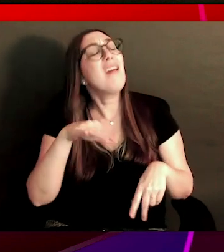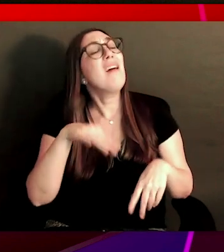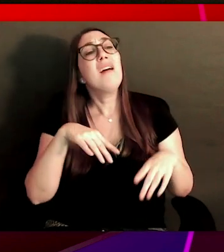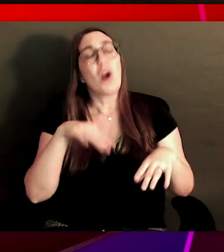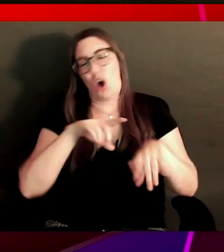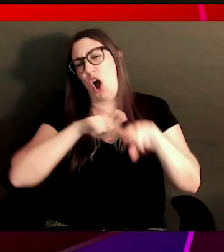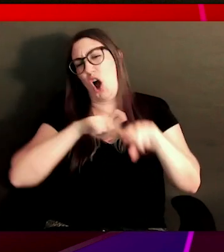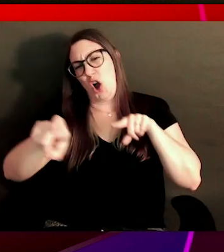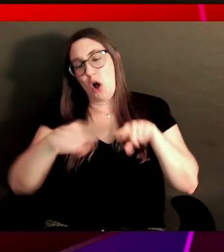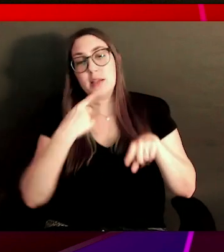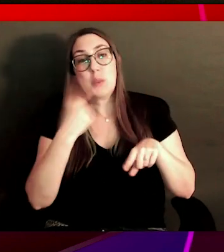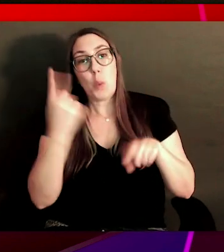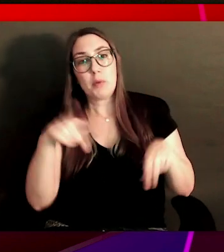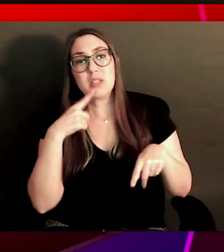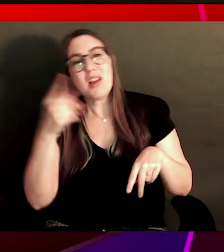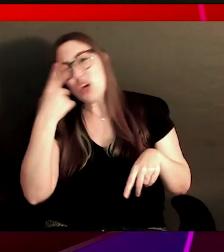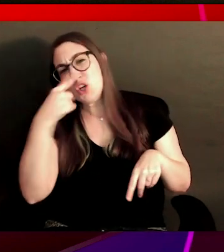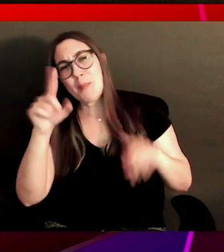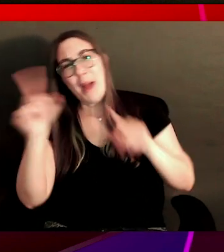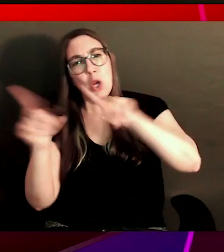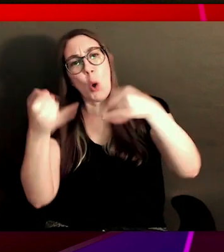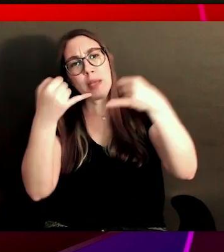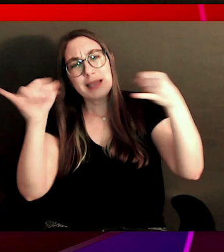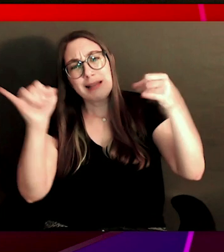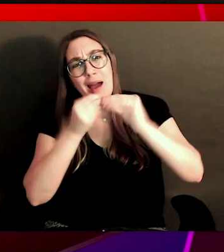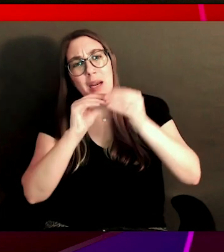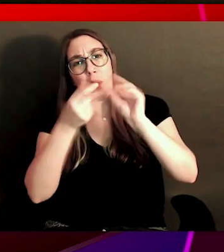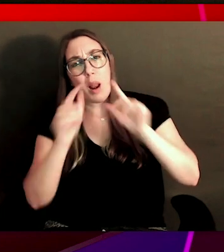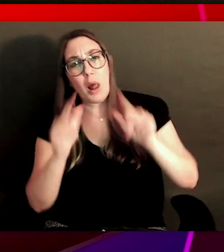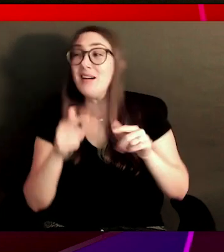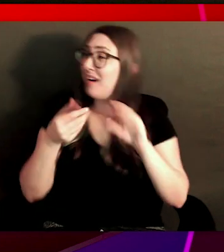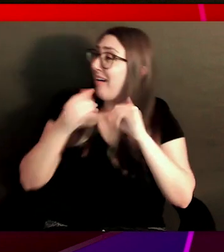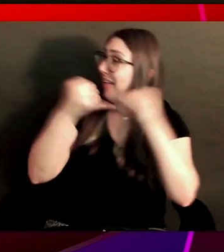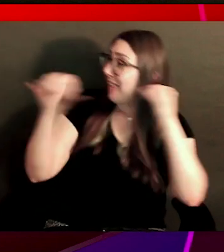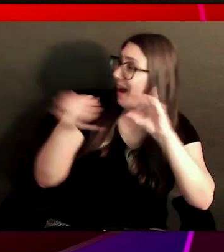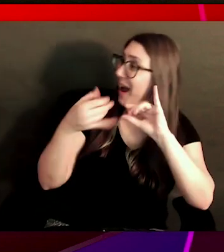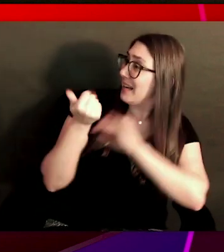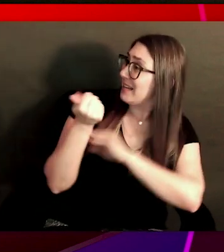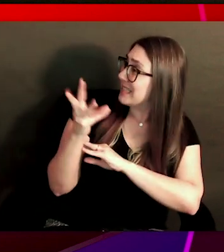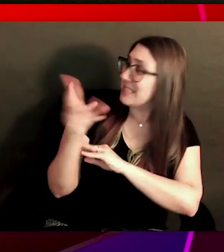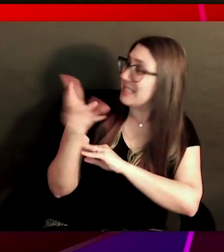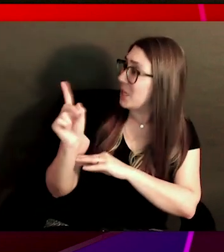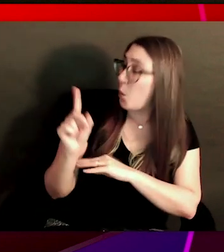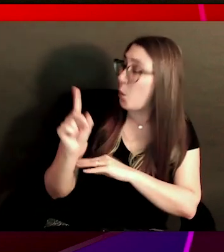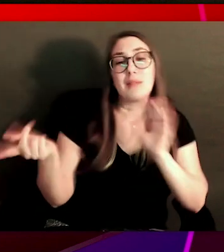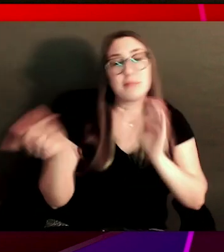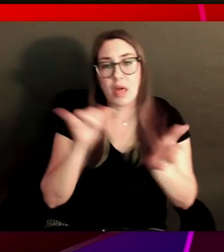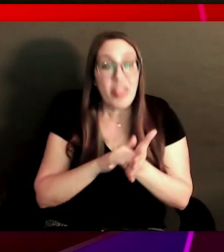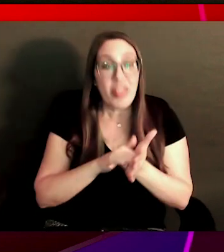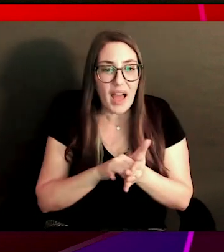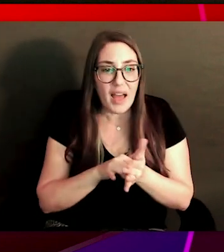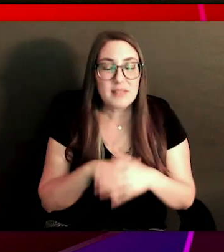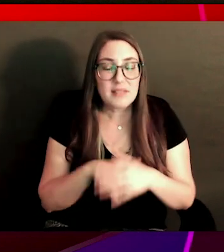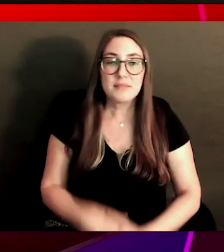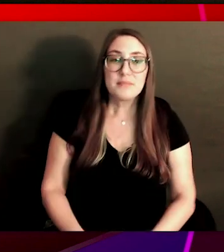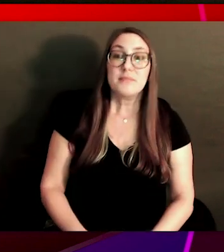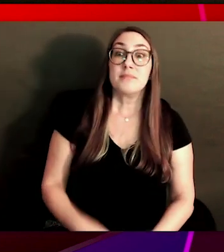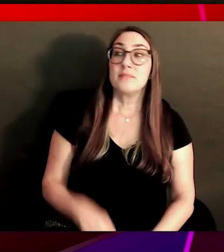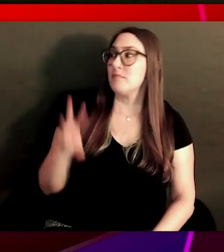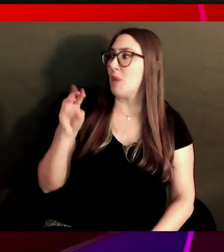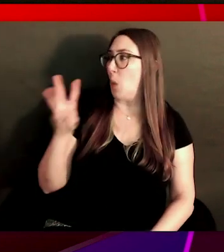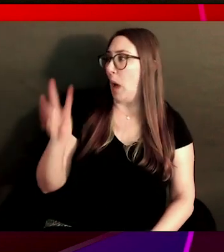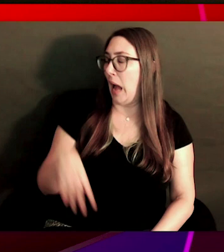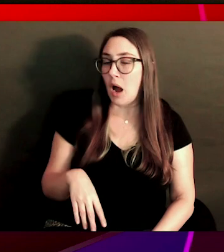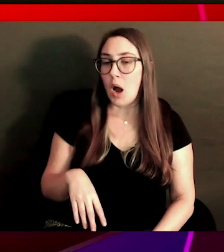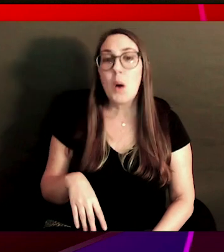you're doing the model thing? And then the other person is like, oh, line 16, where? Which line? Yeah. Exactly. Wow. So now it's, I mean, it's